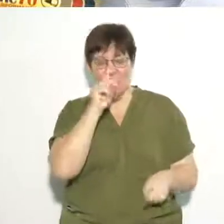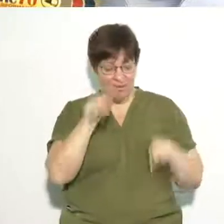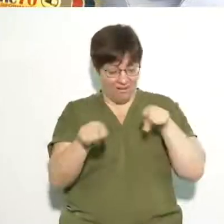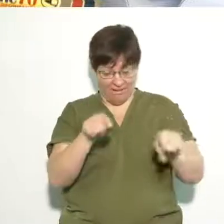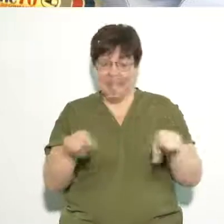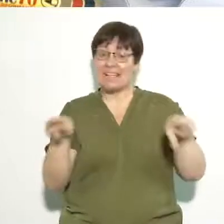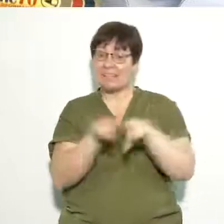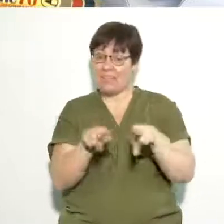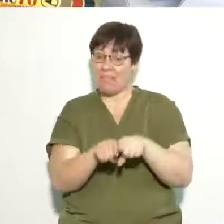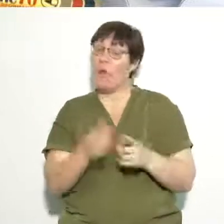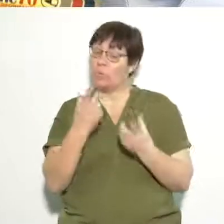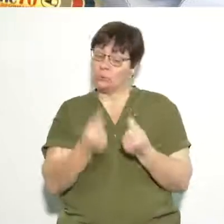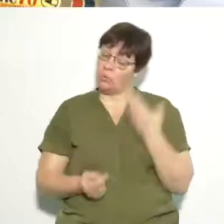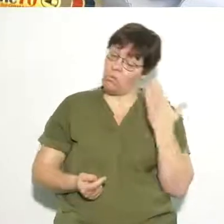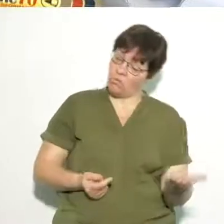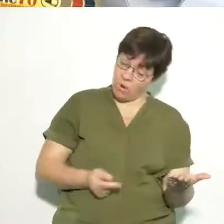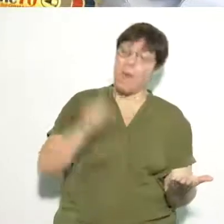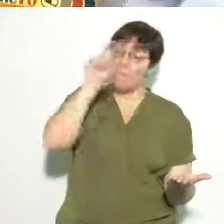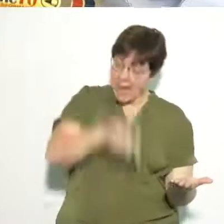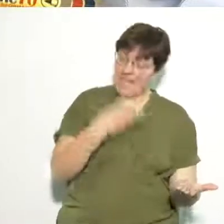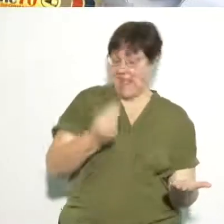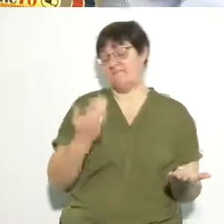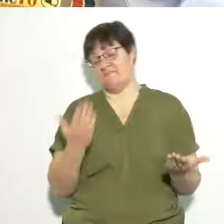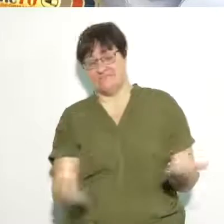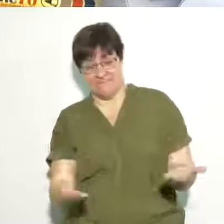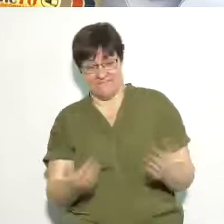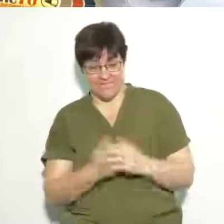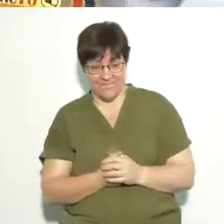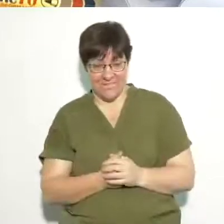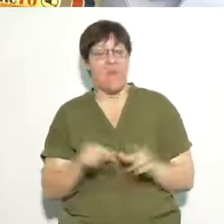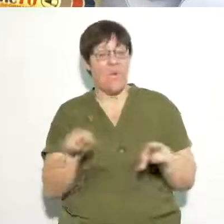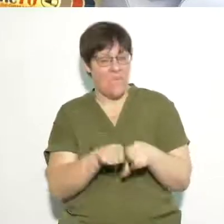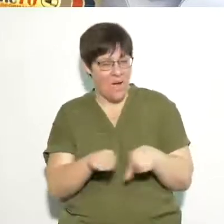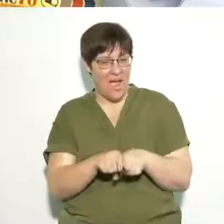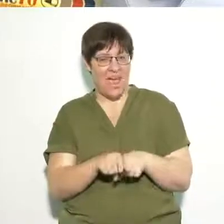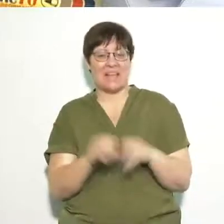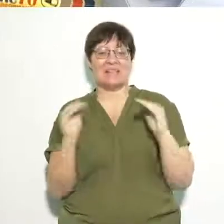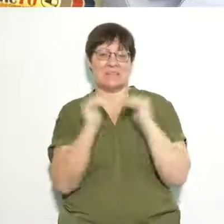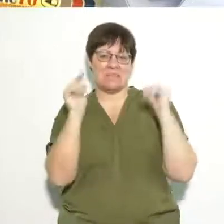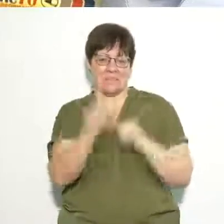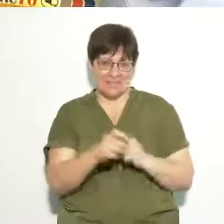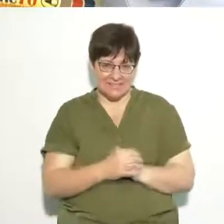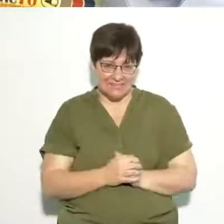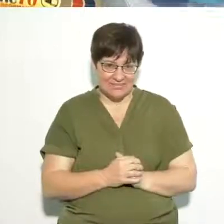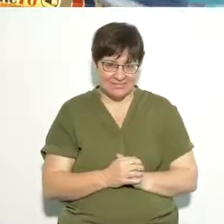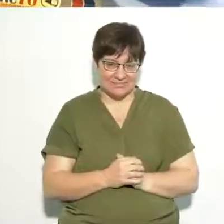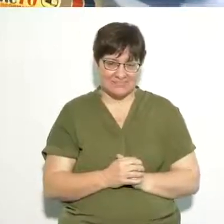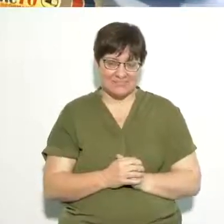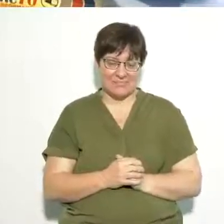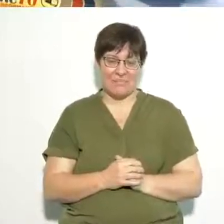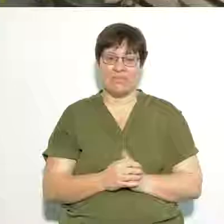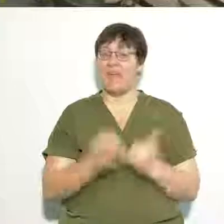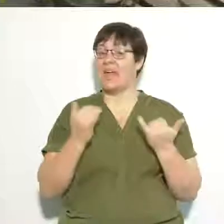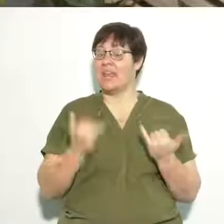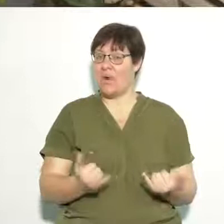it symmetrical. Remember, whatever you do on one side, you need to do it on the other side as well. So now I'm going